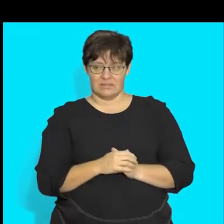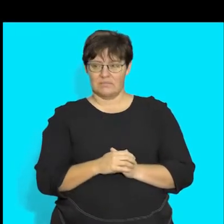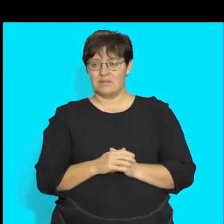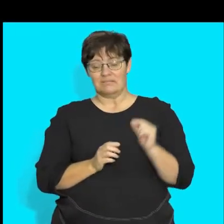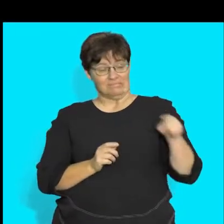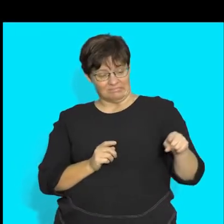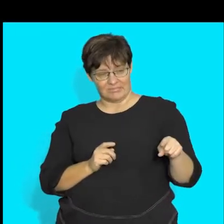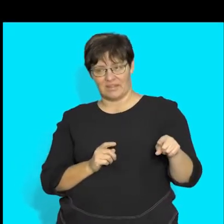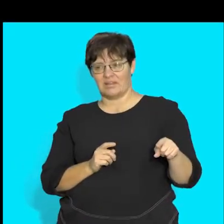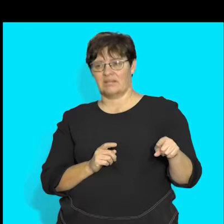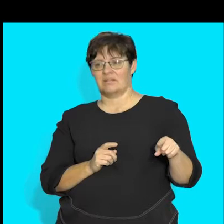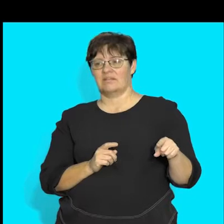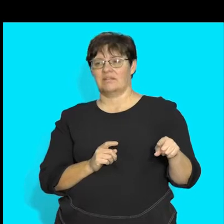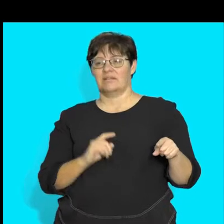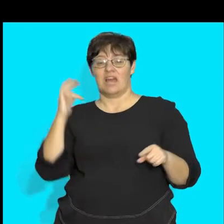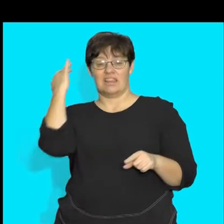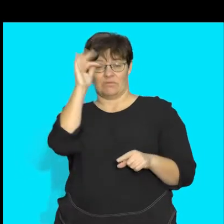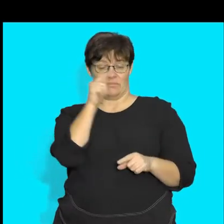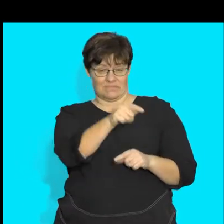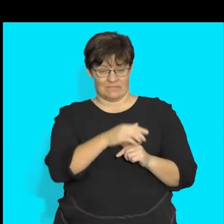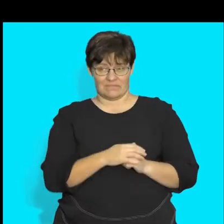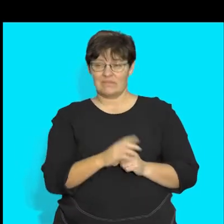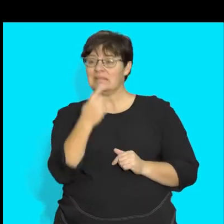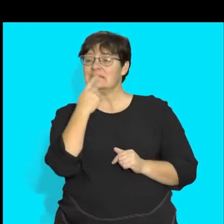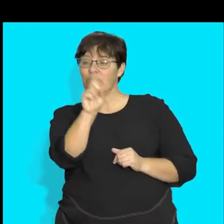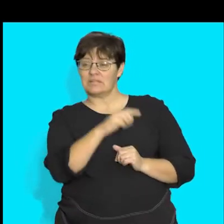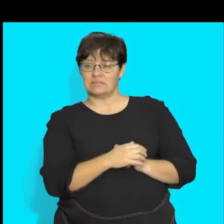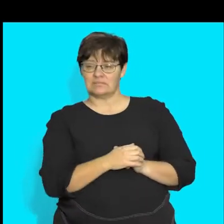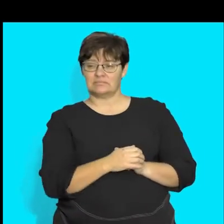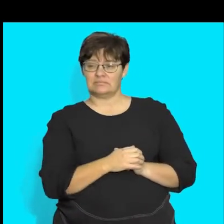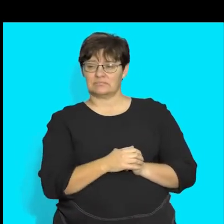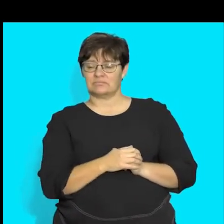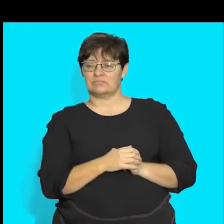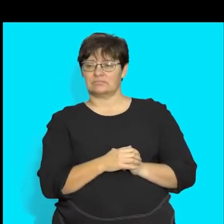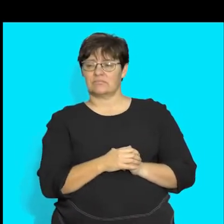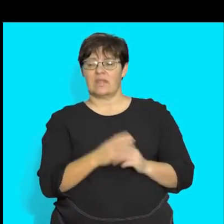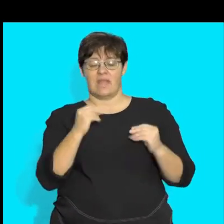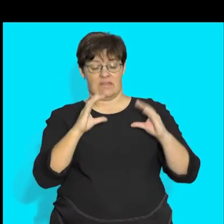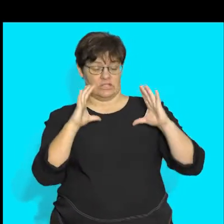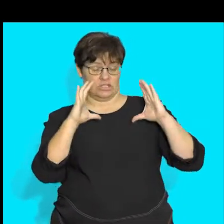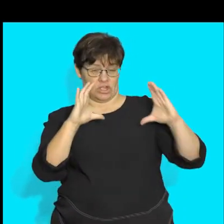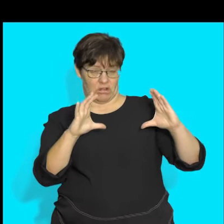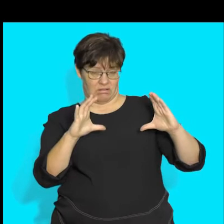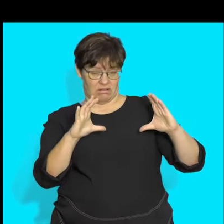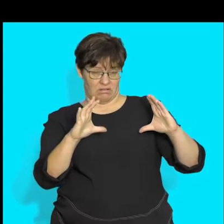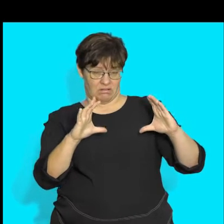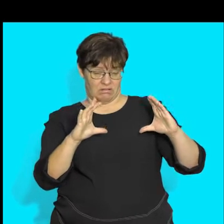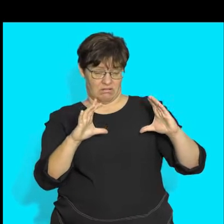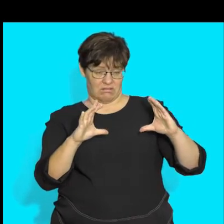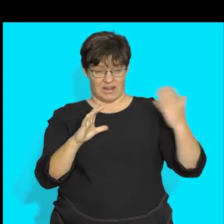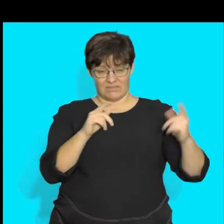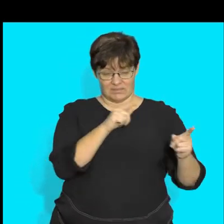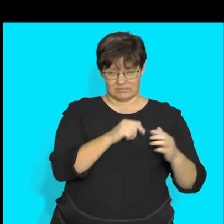specifically this theorem. Now, this theorem here says that if we have a circle on the left